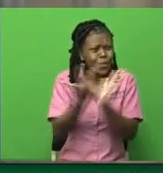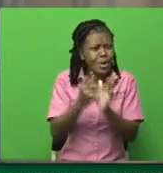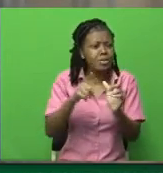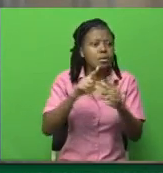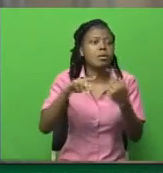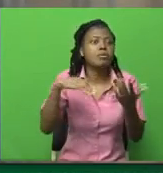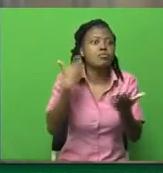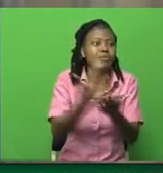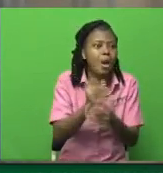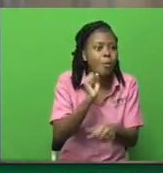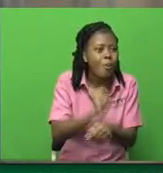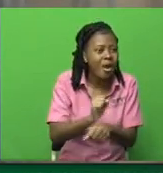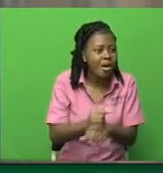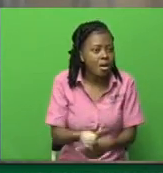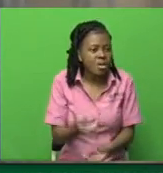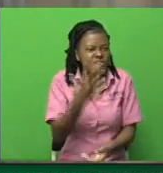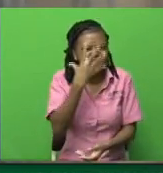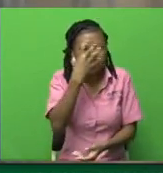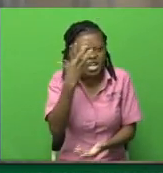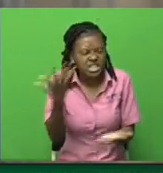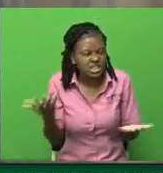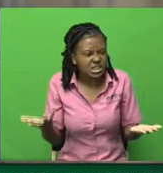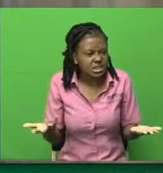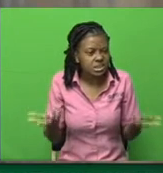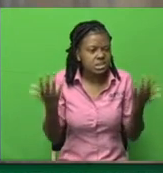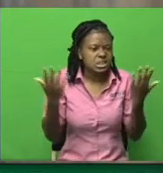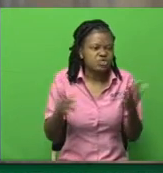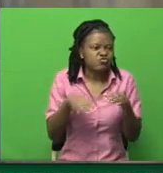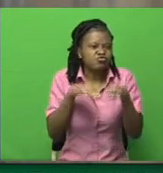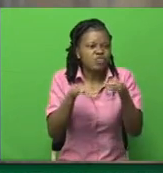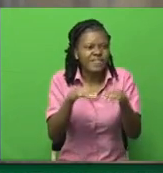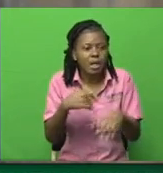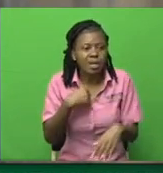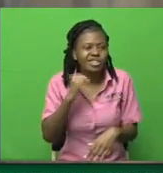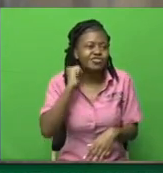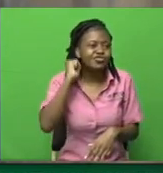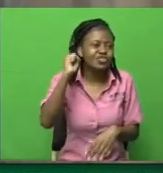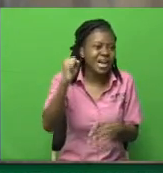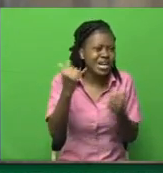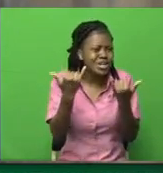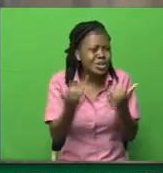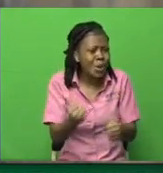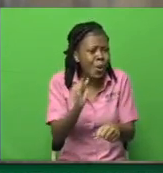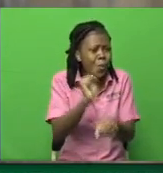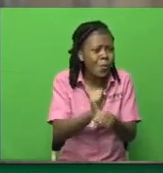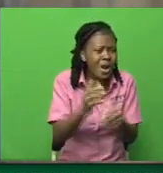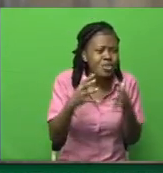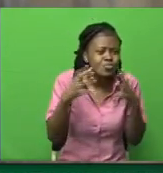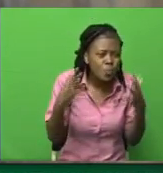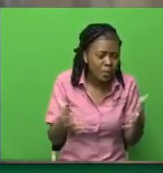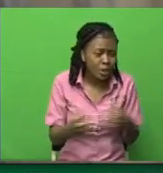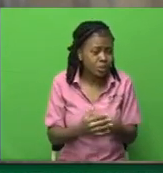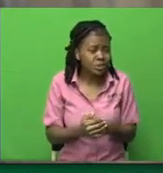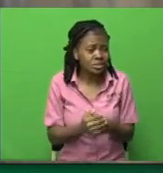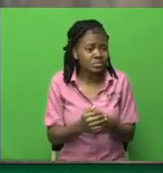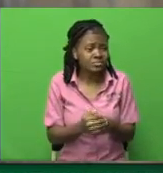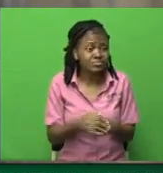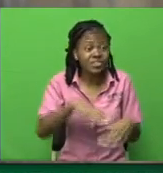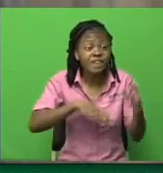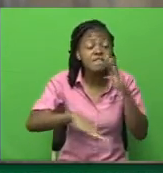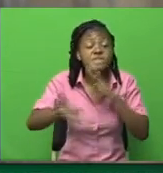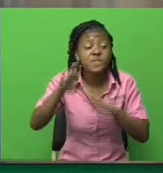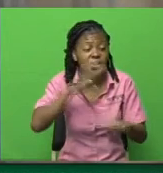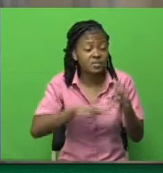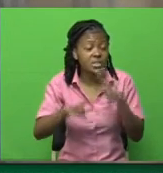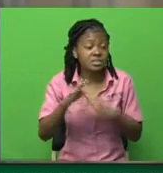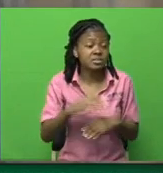they hate everything after suffering in that traffic so why wasn't there any allocation made in this budget